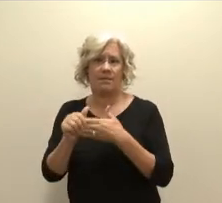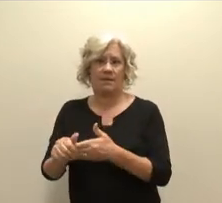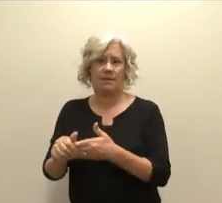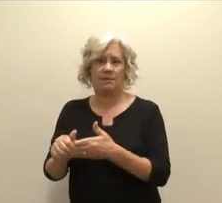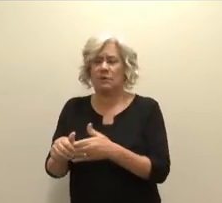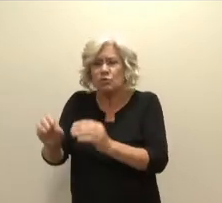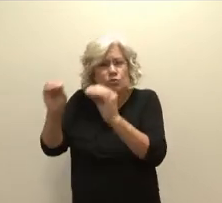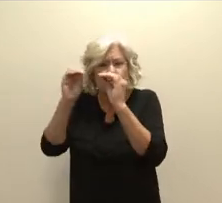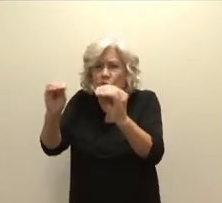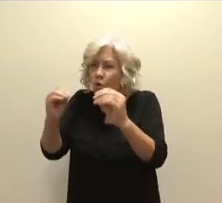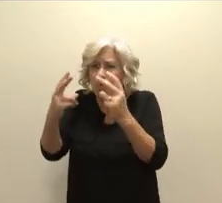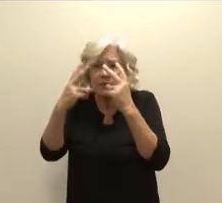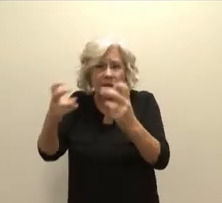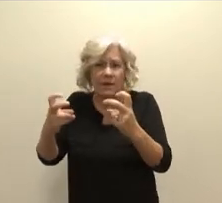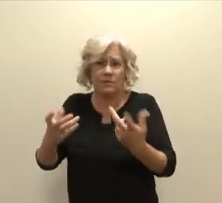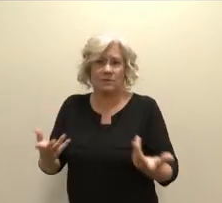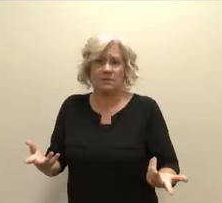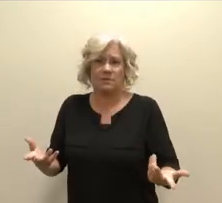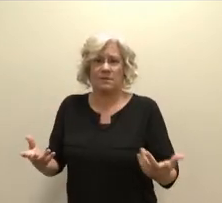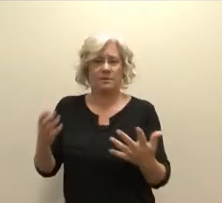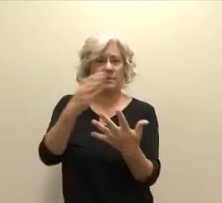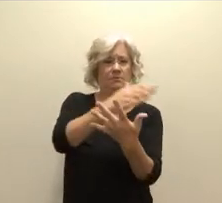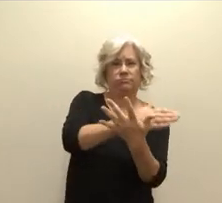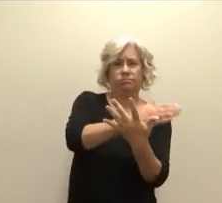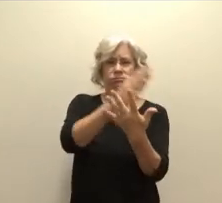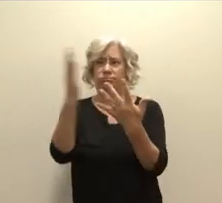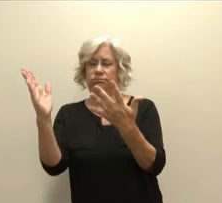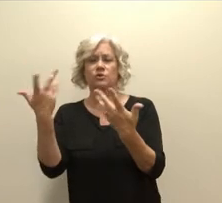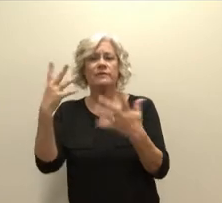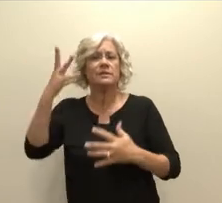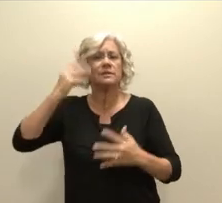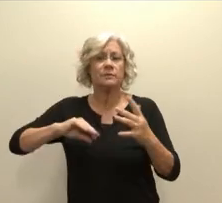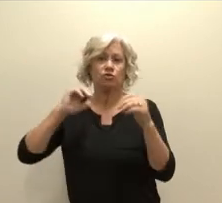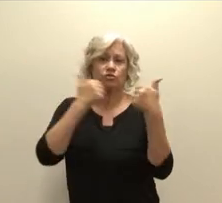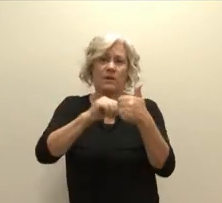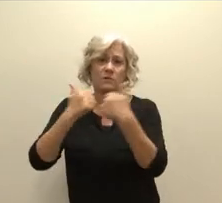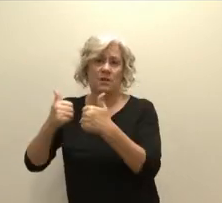a wide spectrum of challenges.